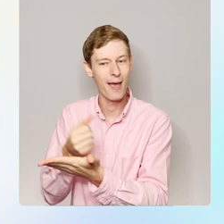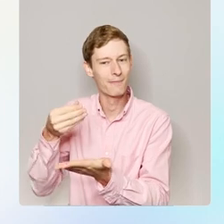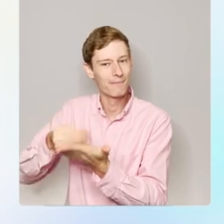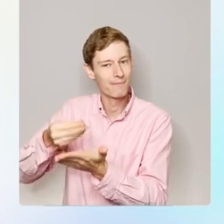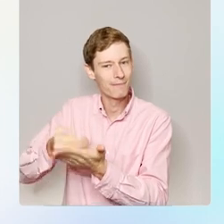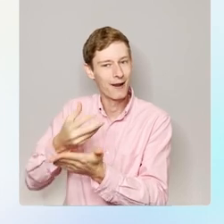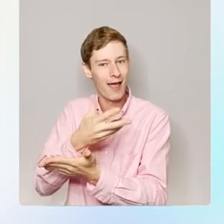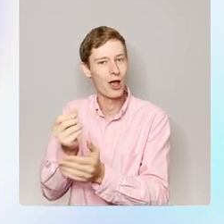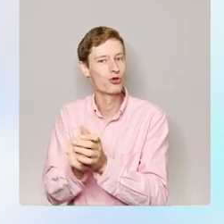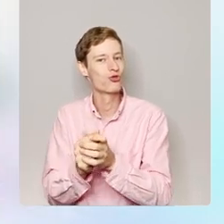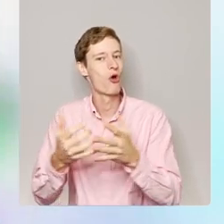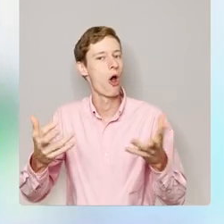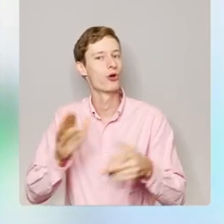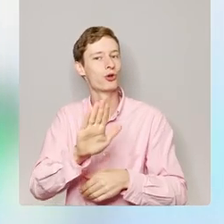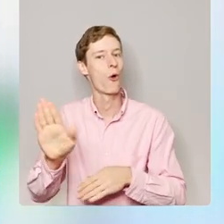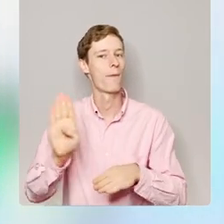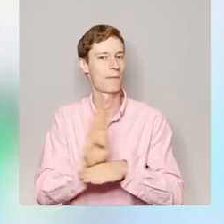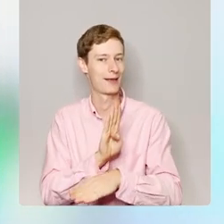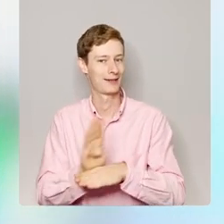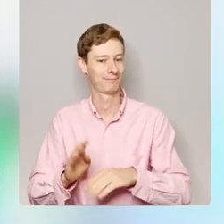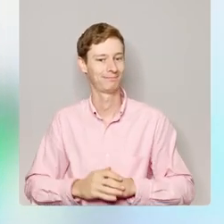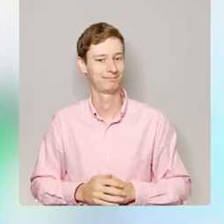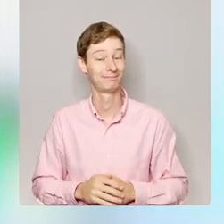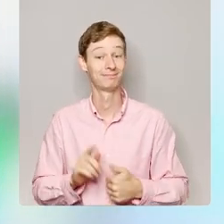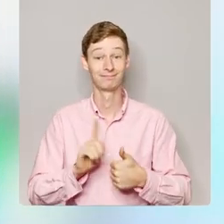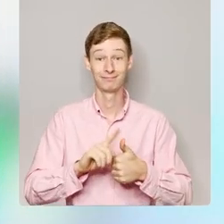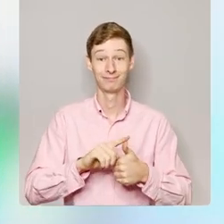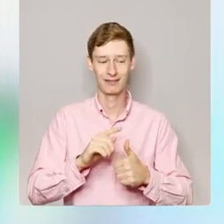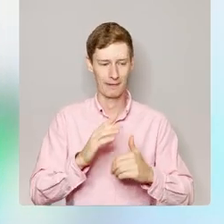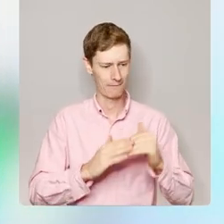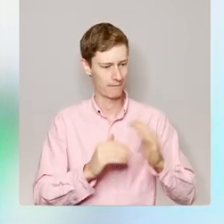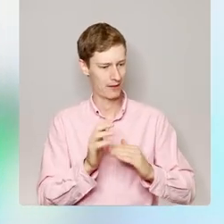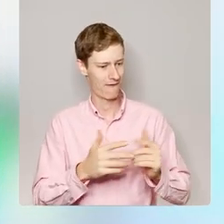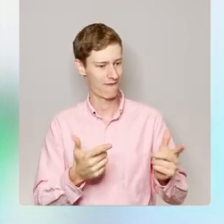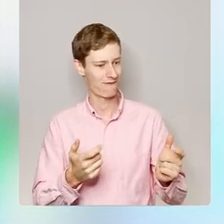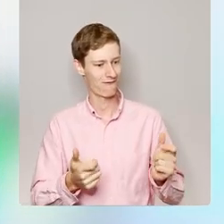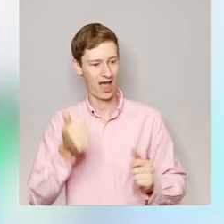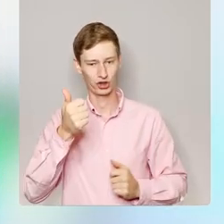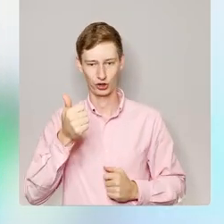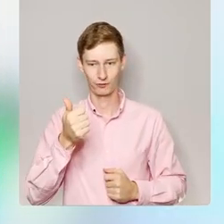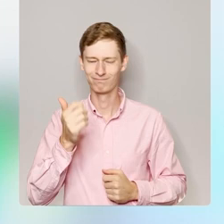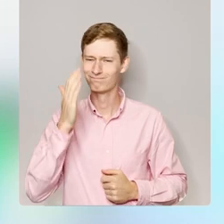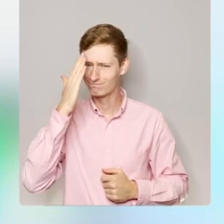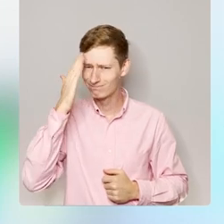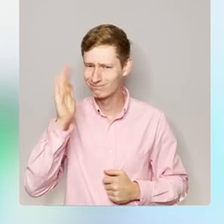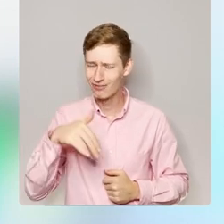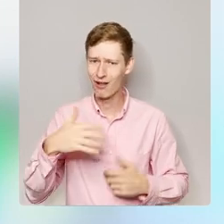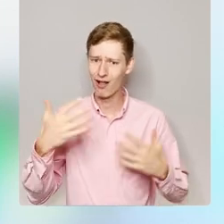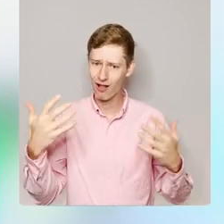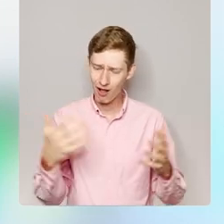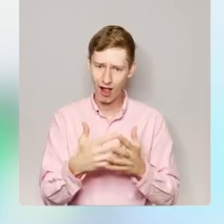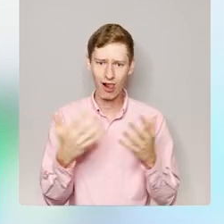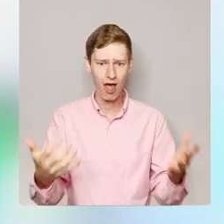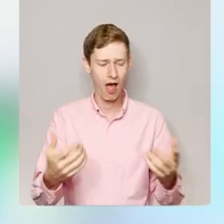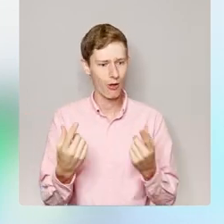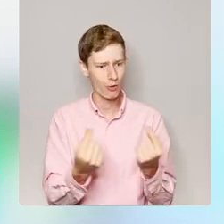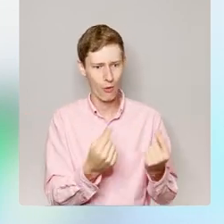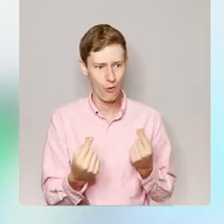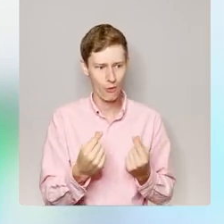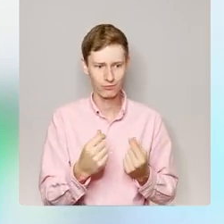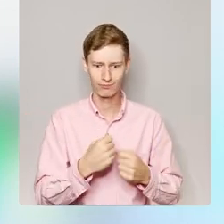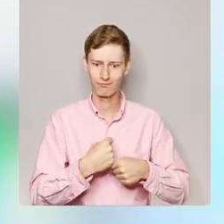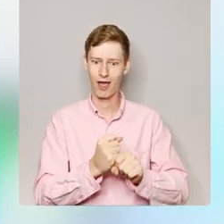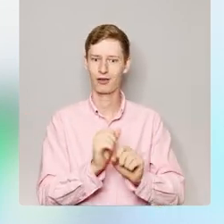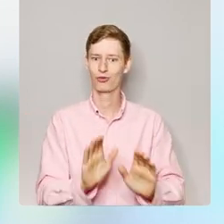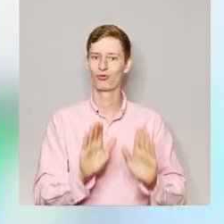the MetaQuest platform. We'll start with building faster. We know there's a lot to do to build a great app,